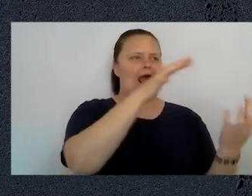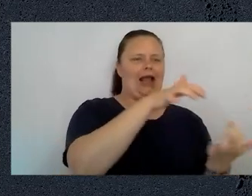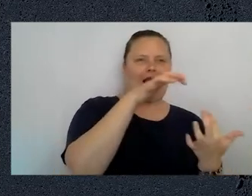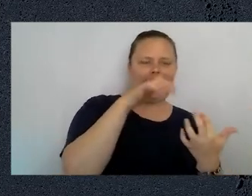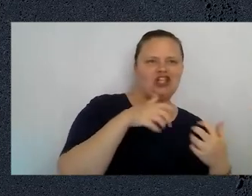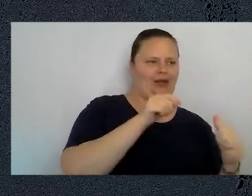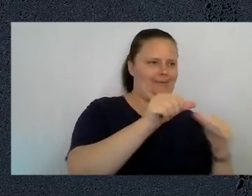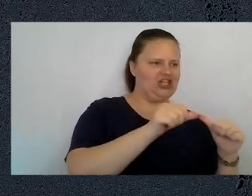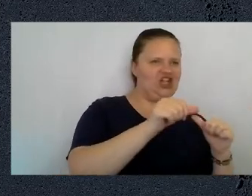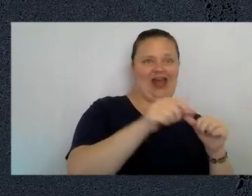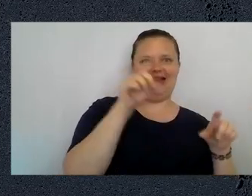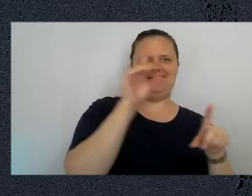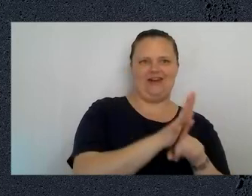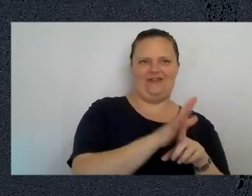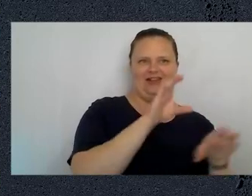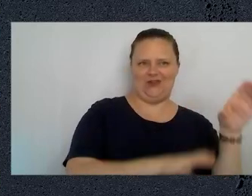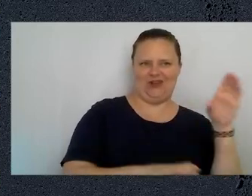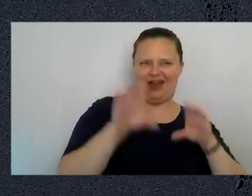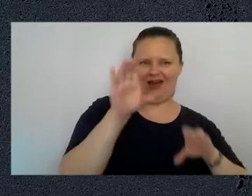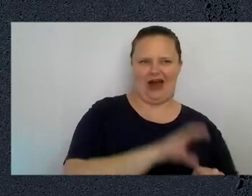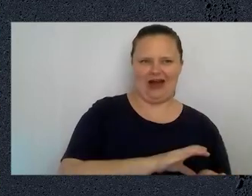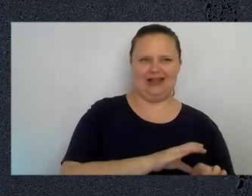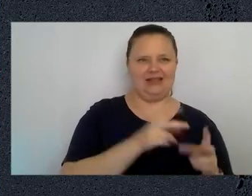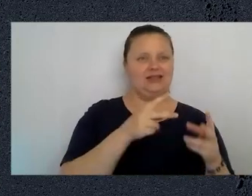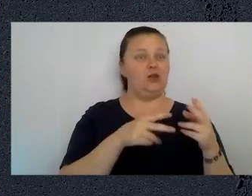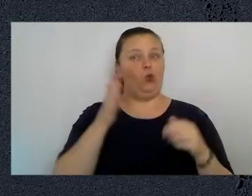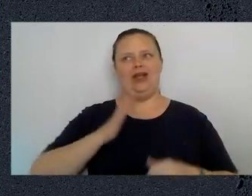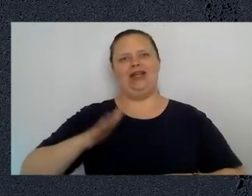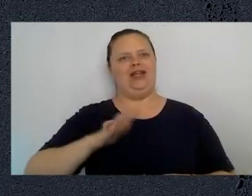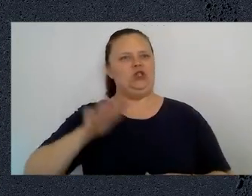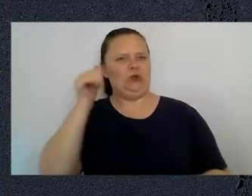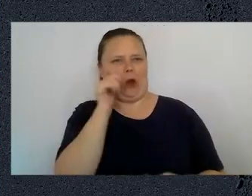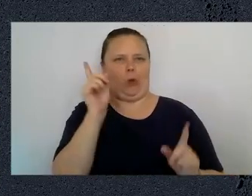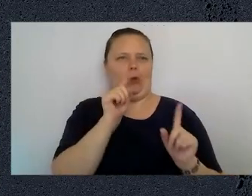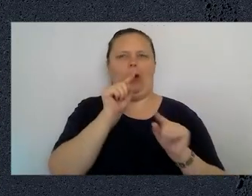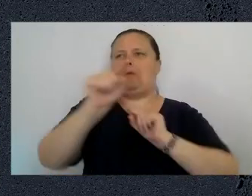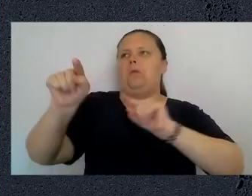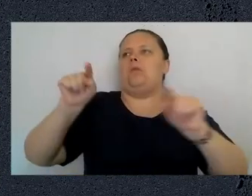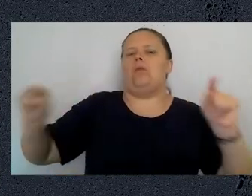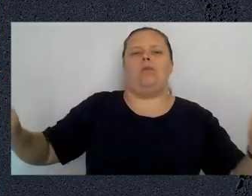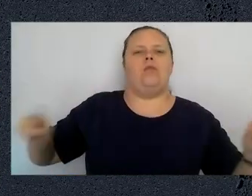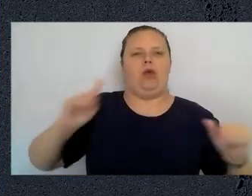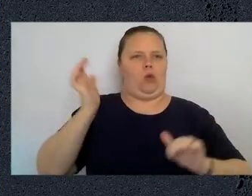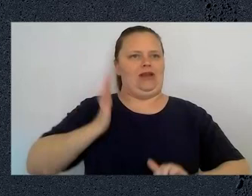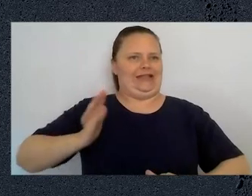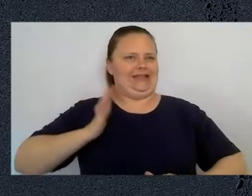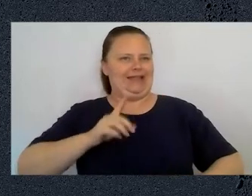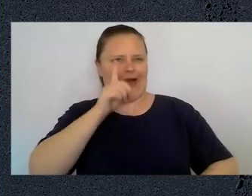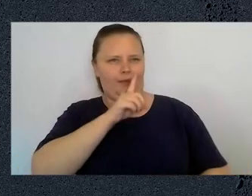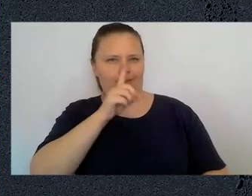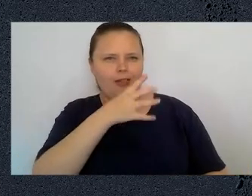work, isn't it? If we don't know, we need to know what's out there and what the needs are in order to, you know, better